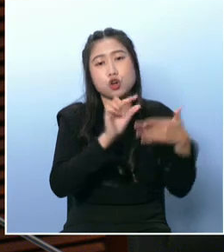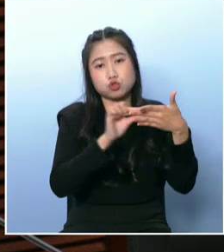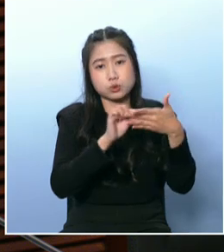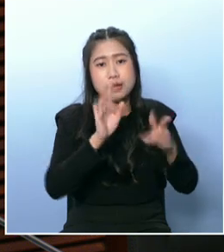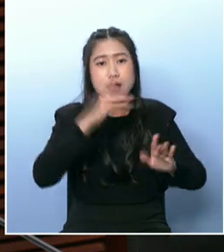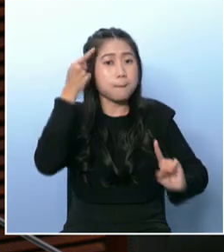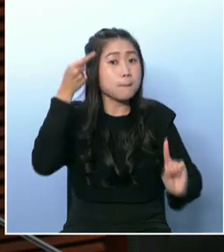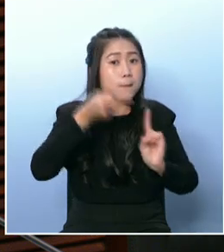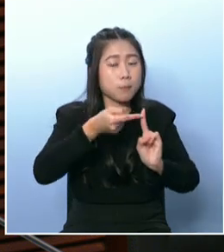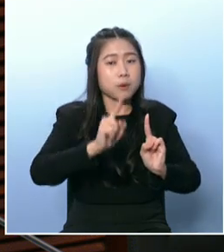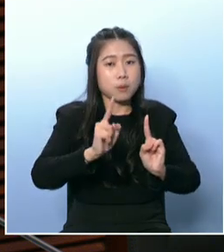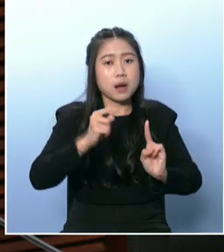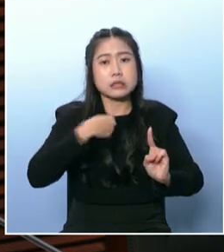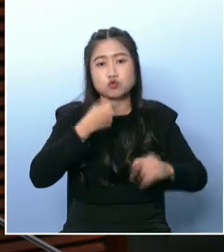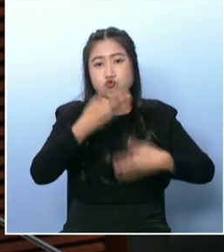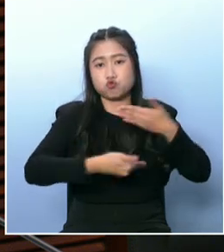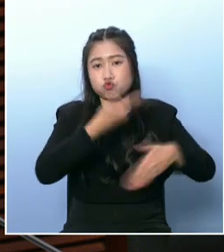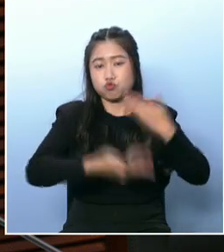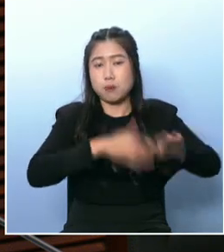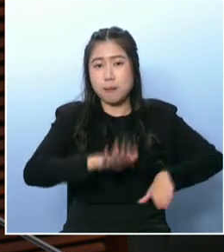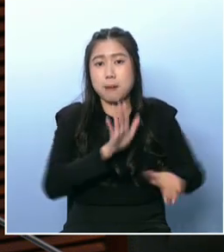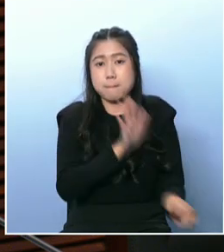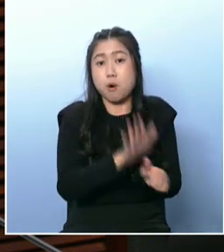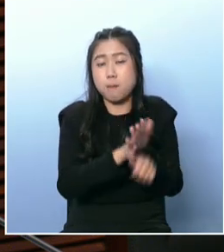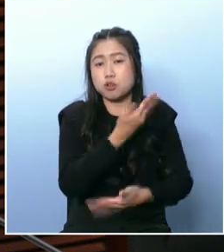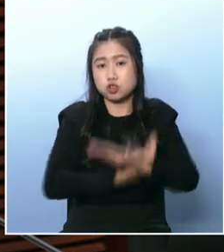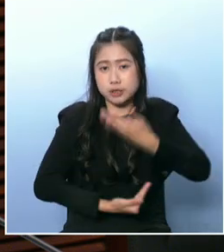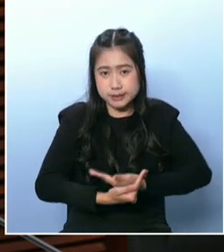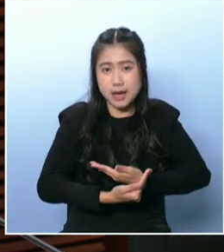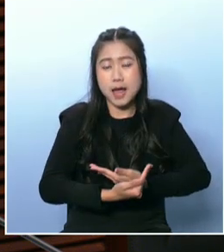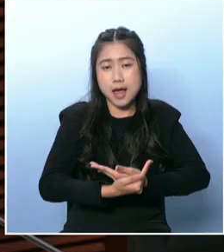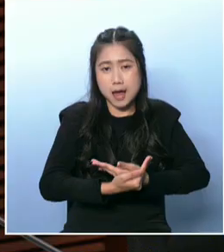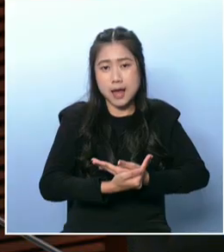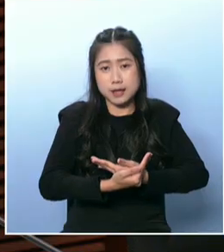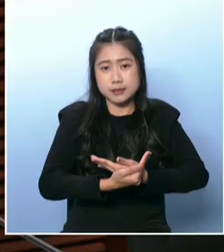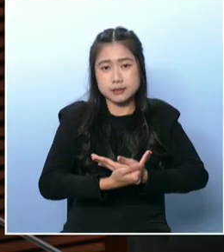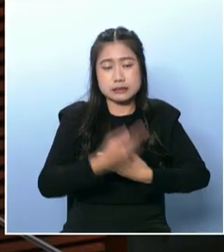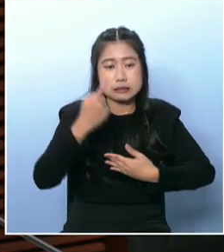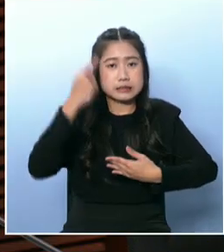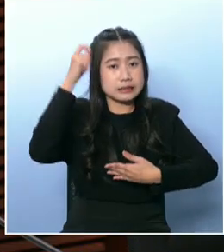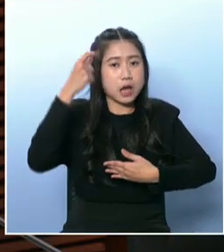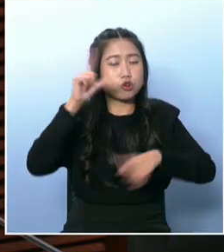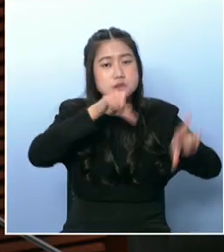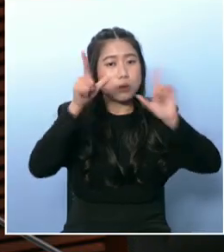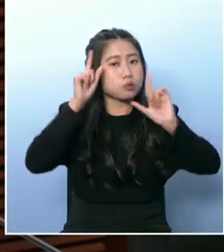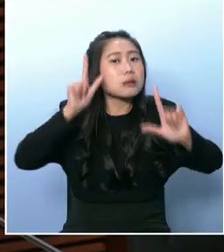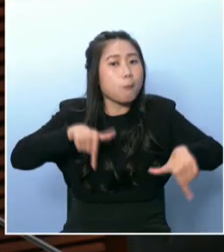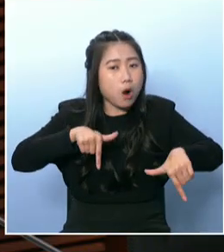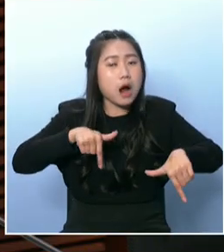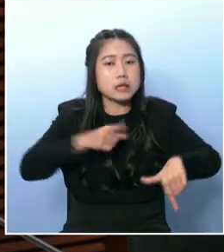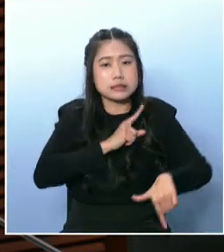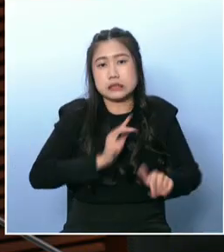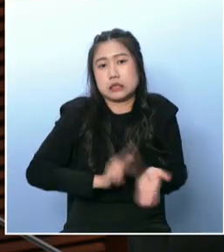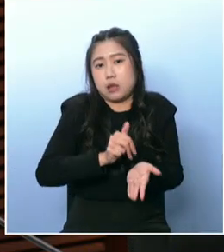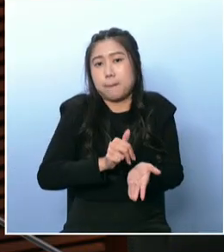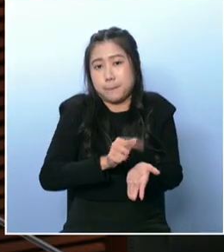persons. We have supported hostels for the mildly handicapped, but the objective is to gradually help them to